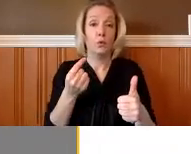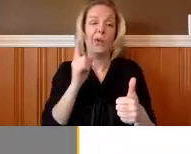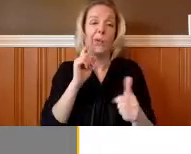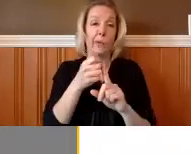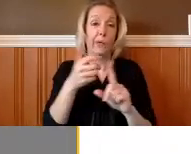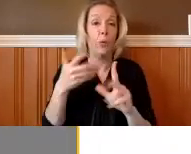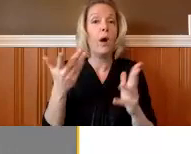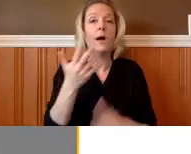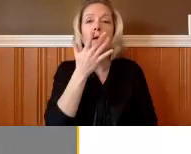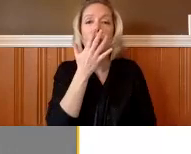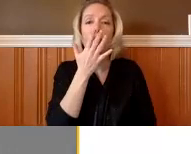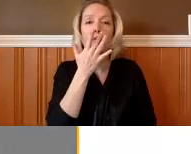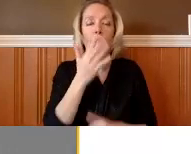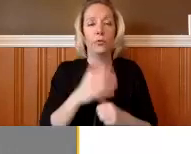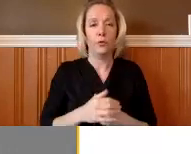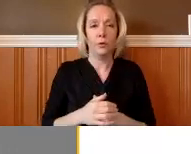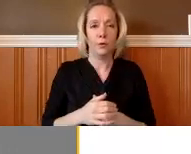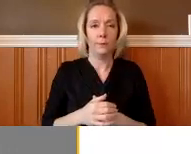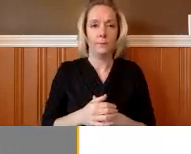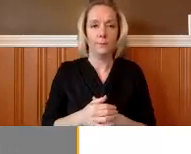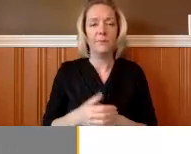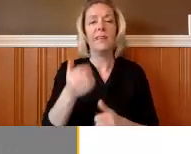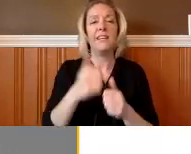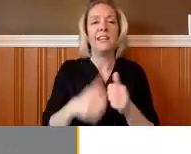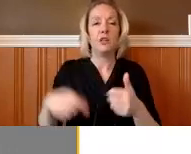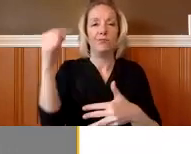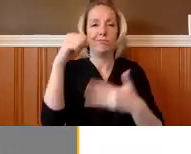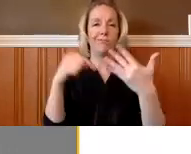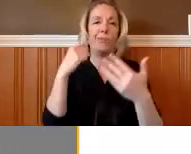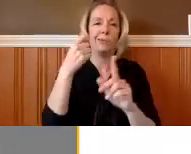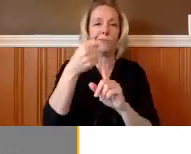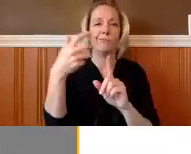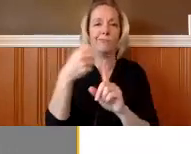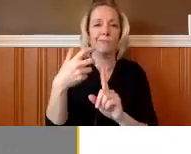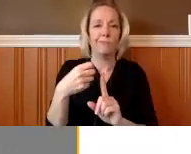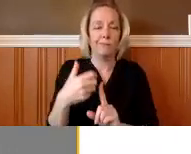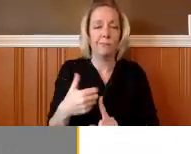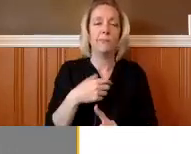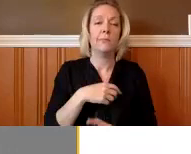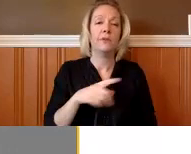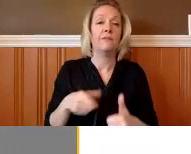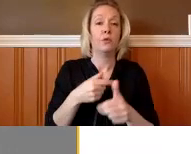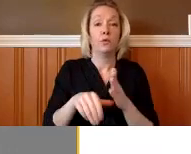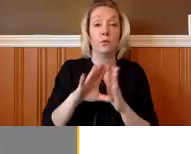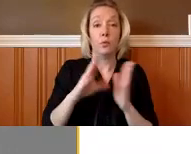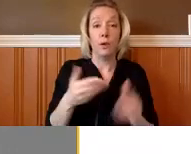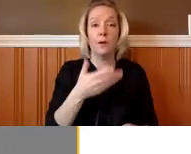color. We're going to talk in depth about each of these characteristics. So quickly we'll go through them with color,